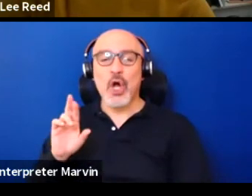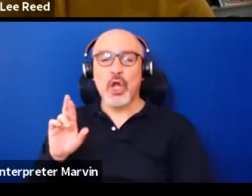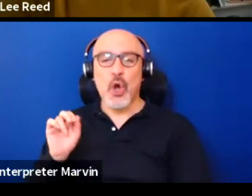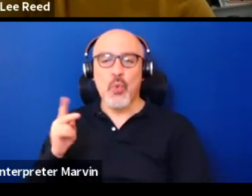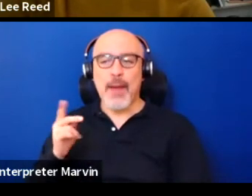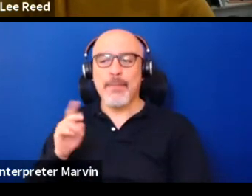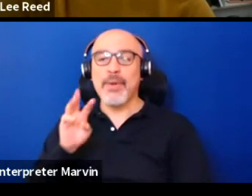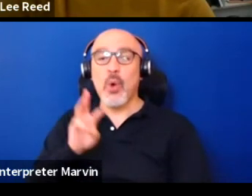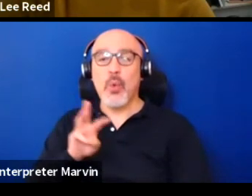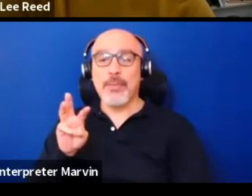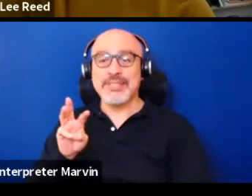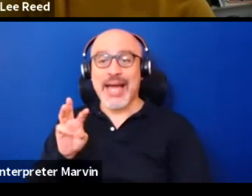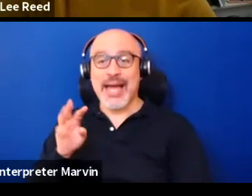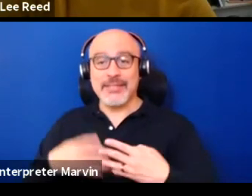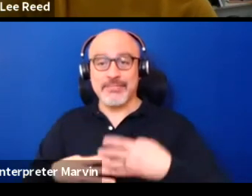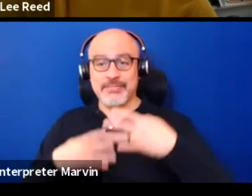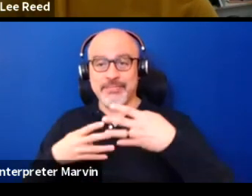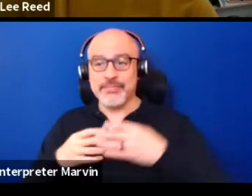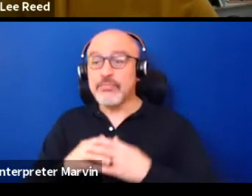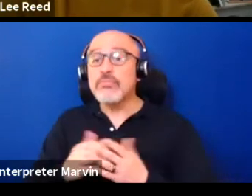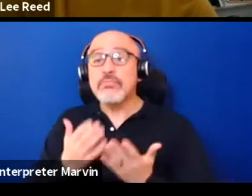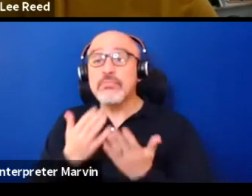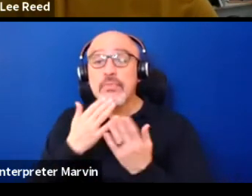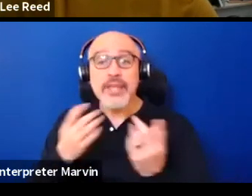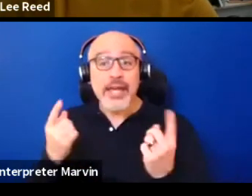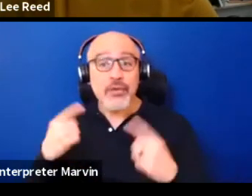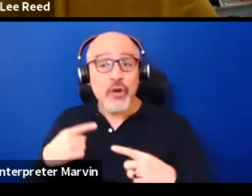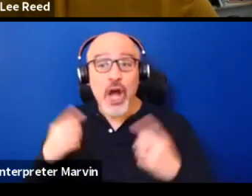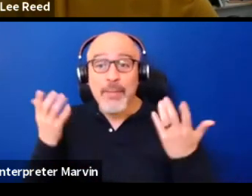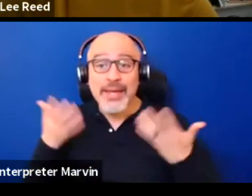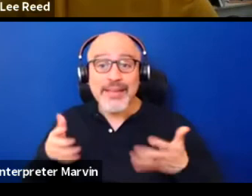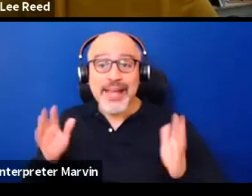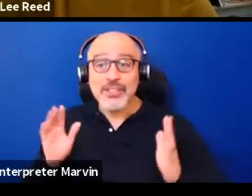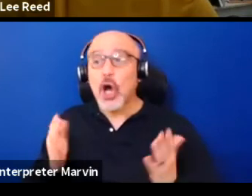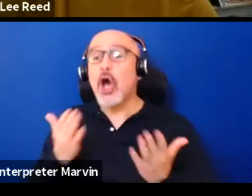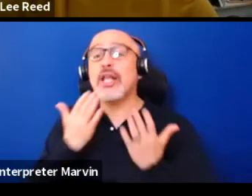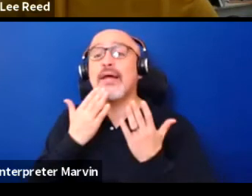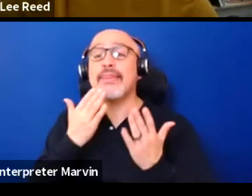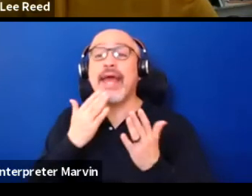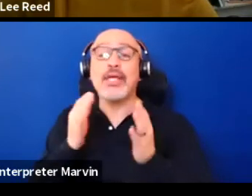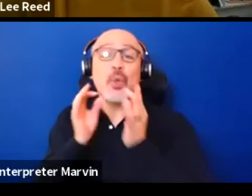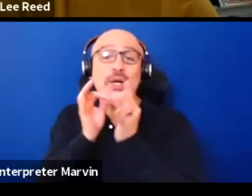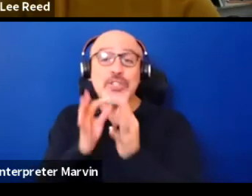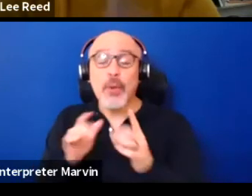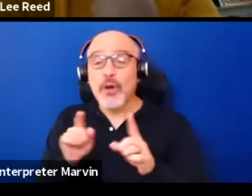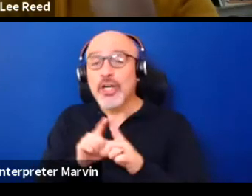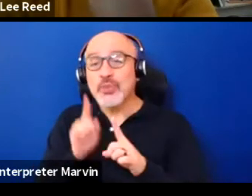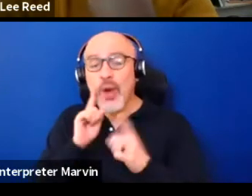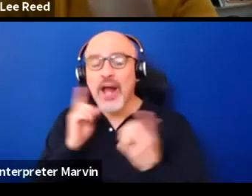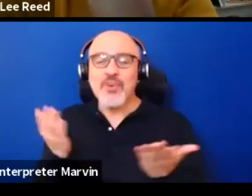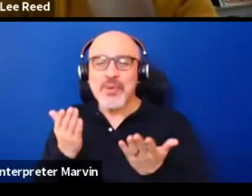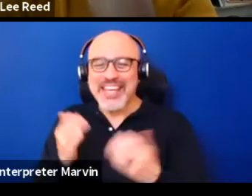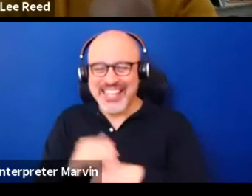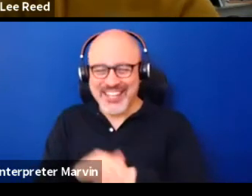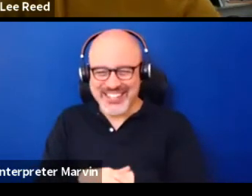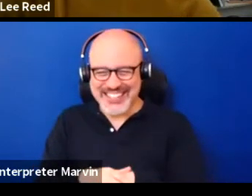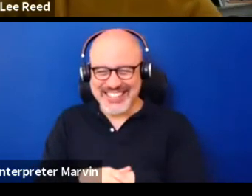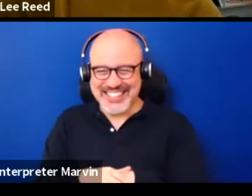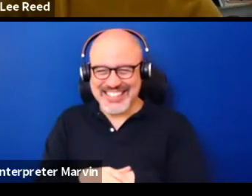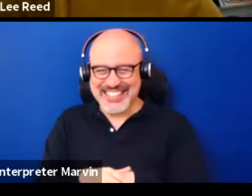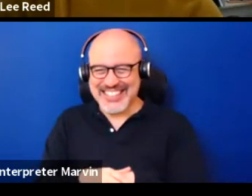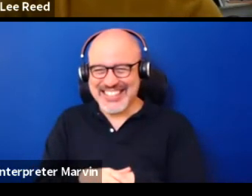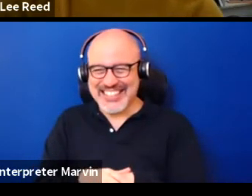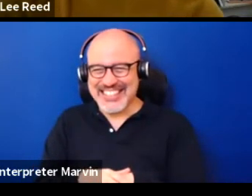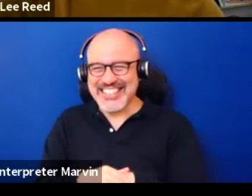And thank you for coming. That's all I've got. Thank you, interpreters, as well, for being here.